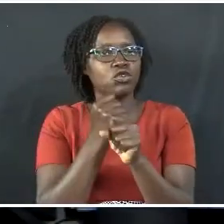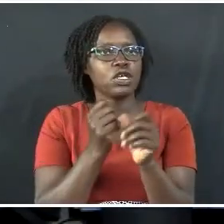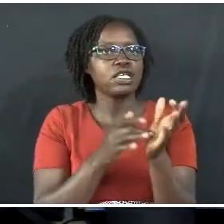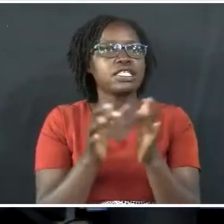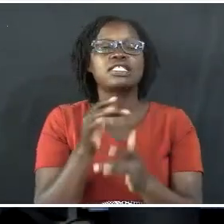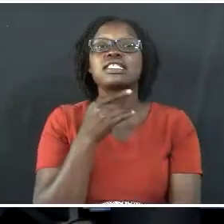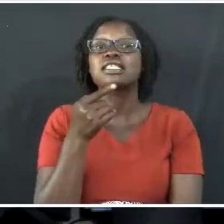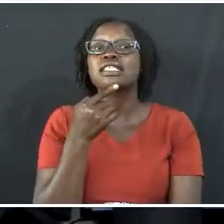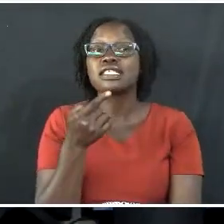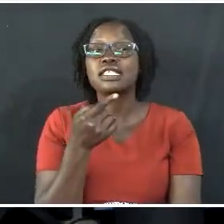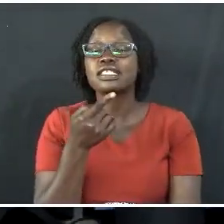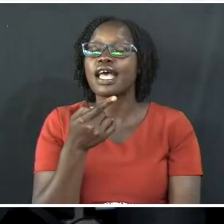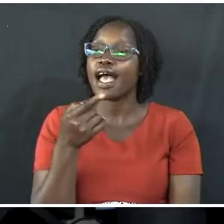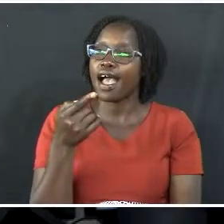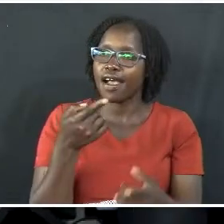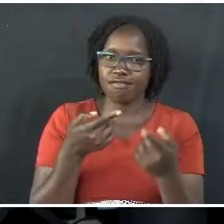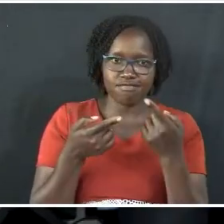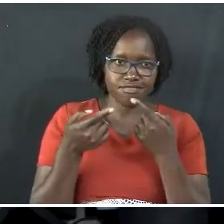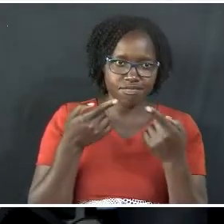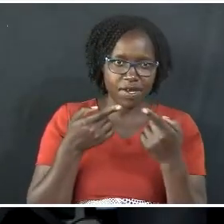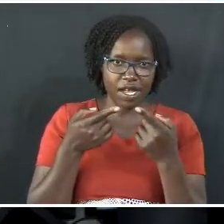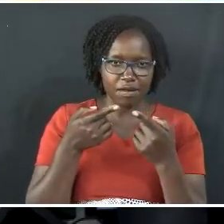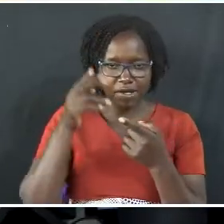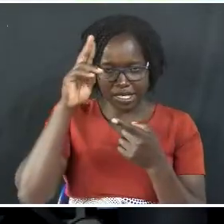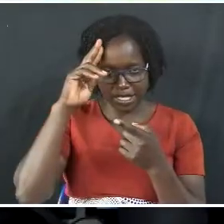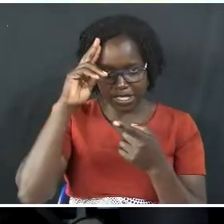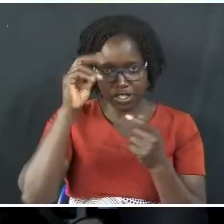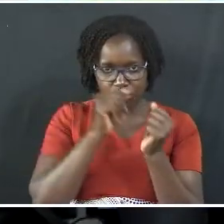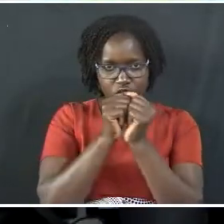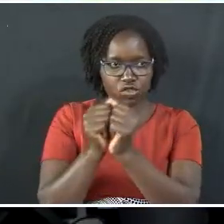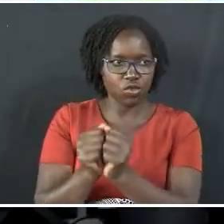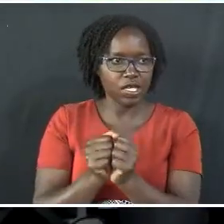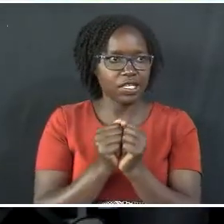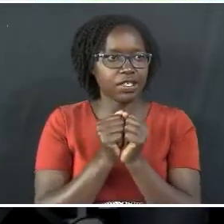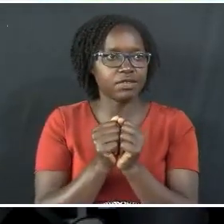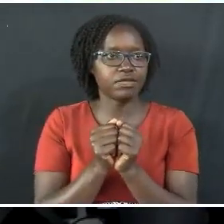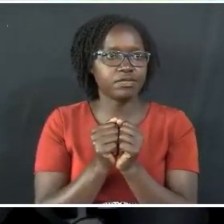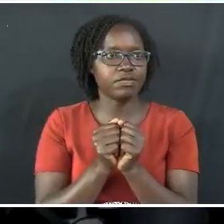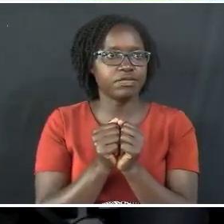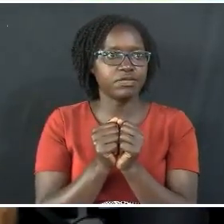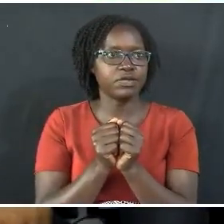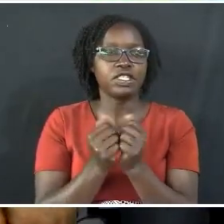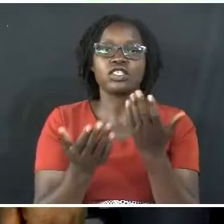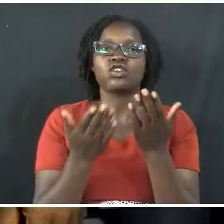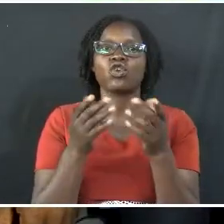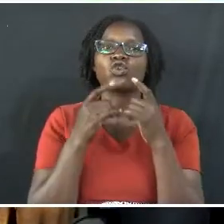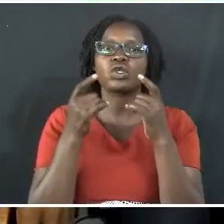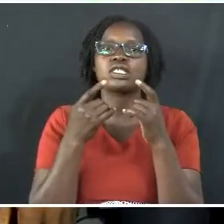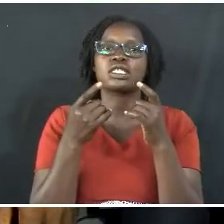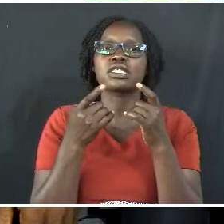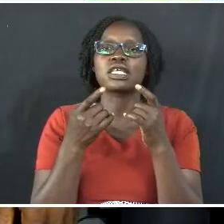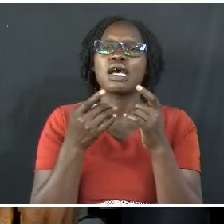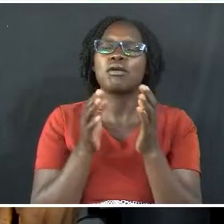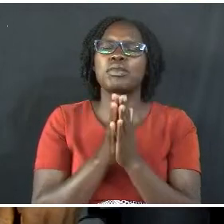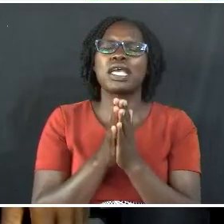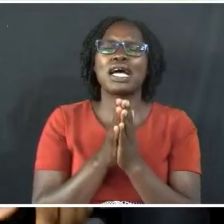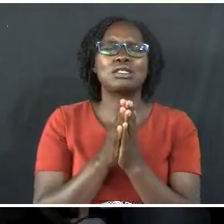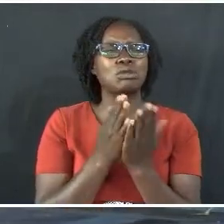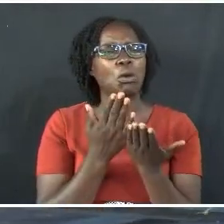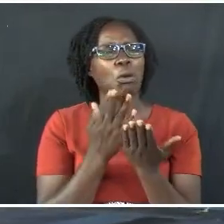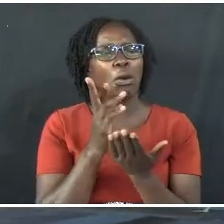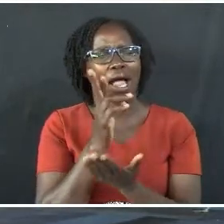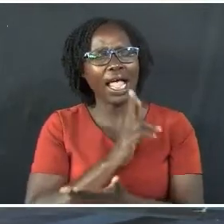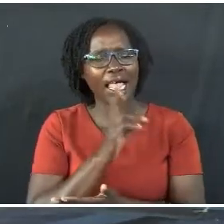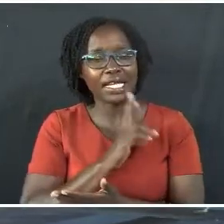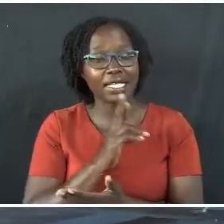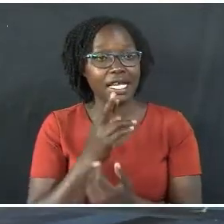Jesus says, come, let us reason together. Though your sins are so filthy, I